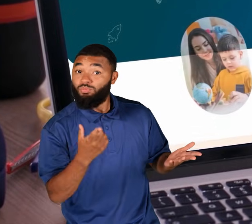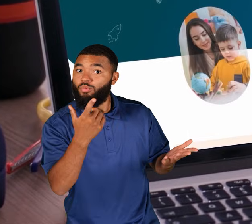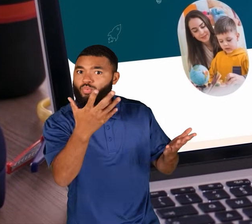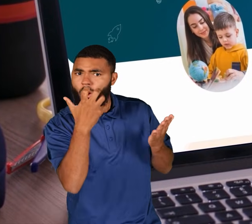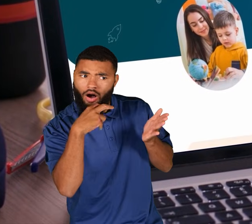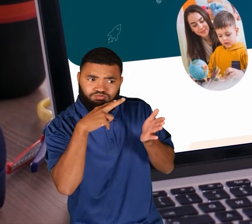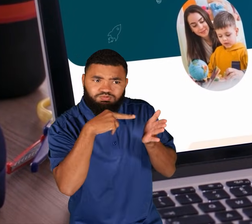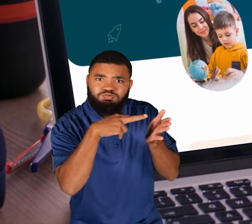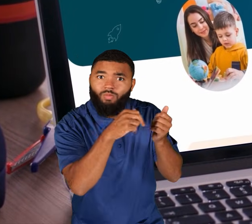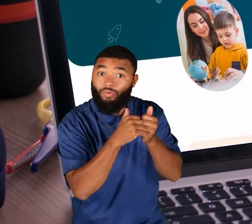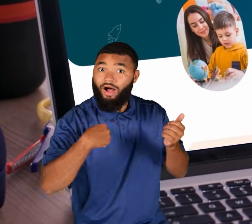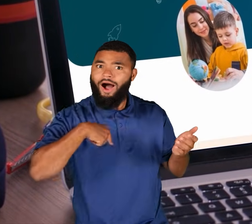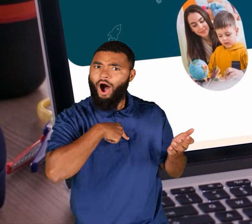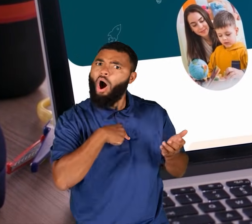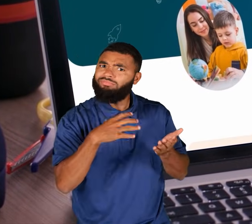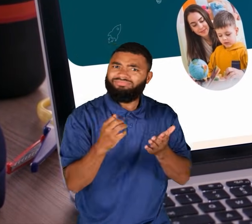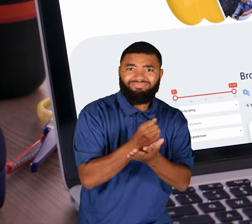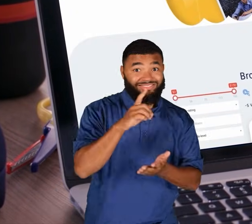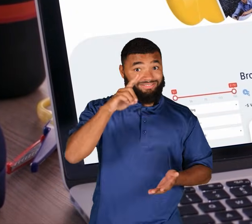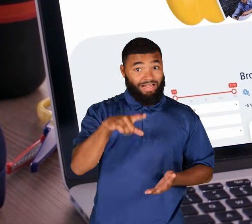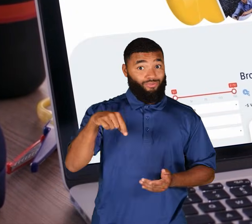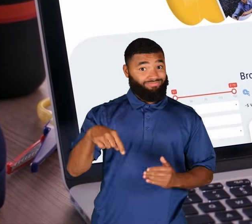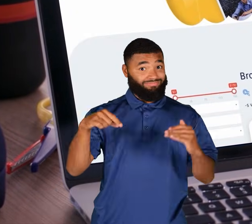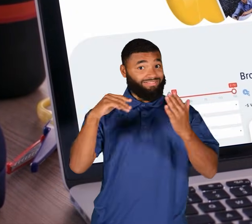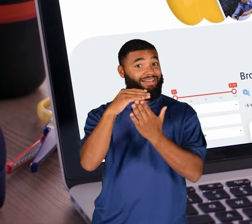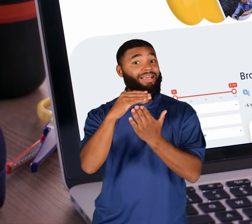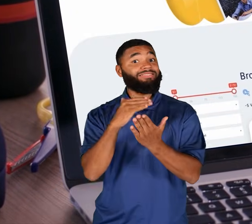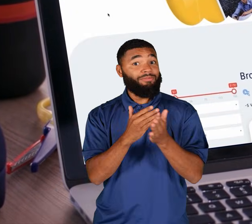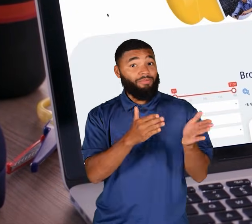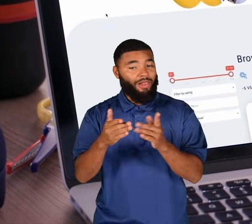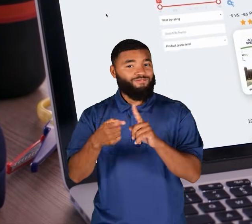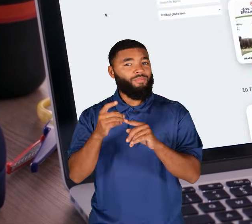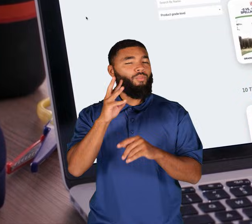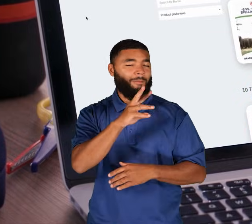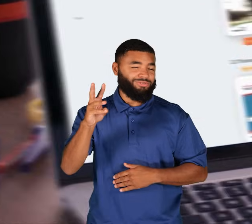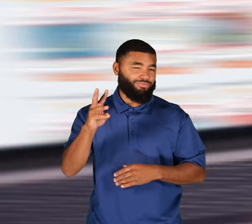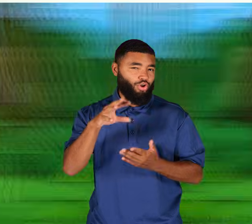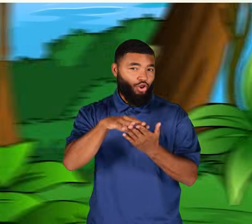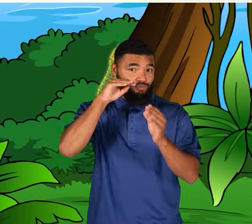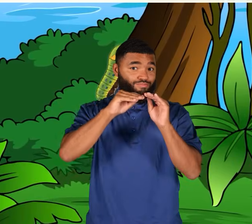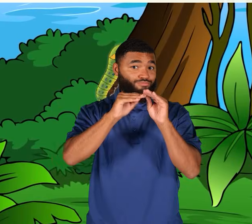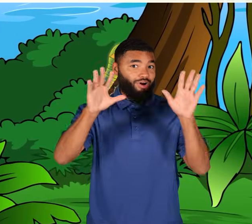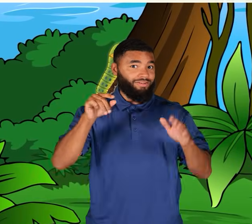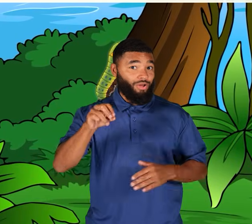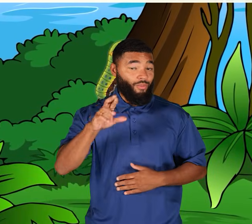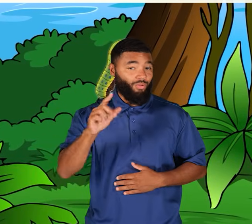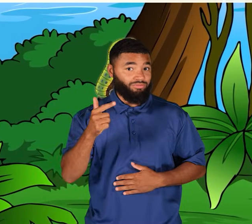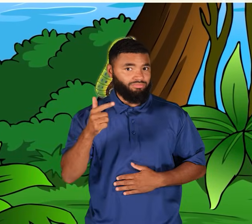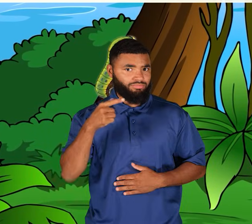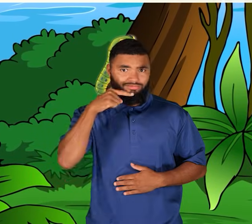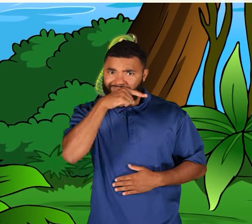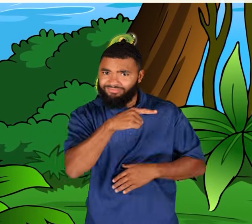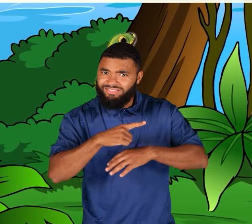If you want to read along with us, you can download this lesson plan from our website, learnbright.org. What is